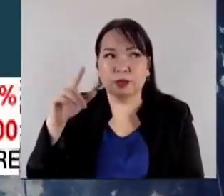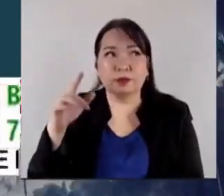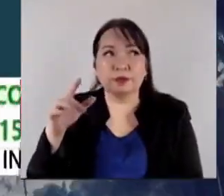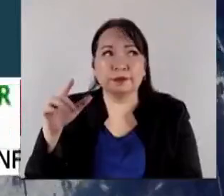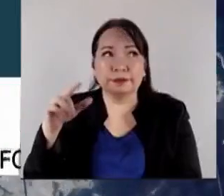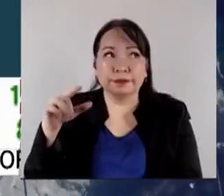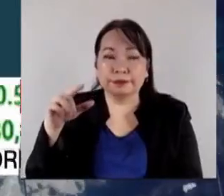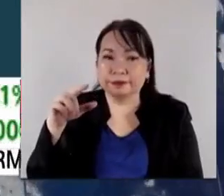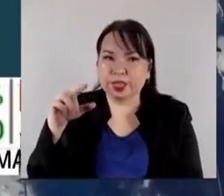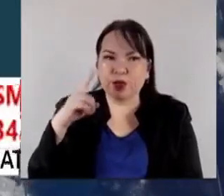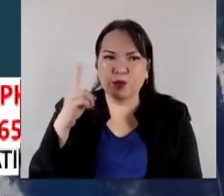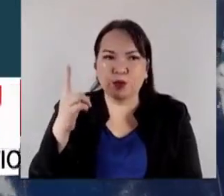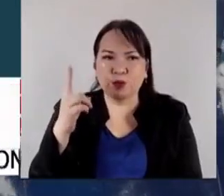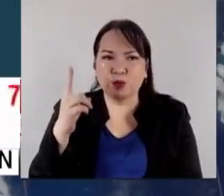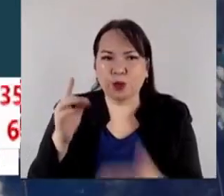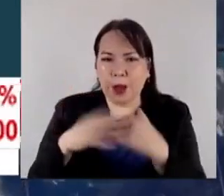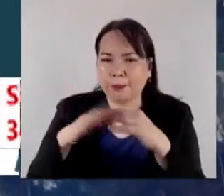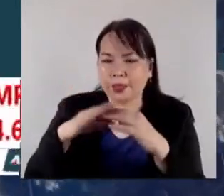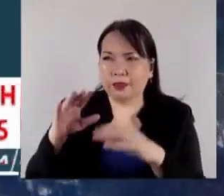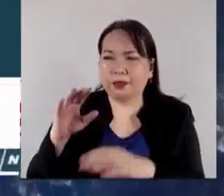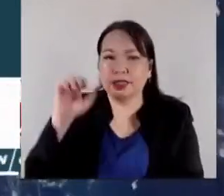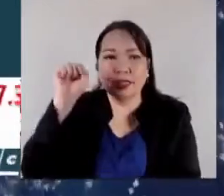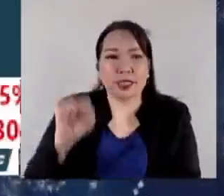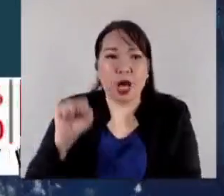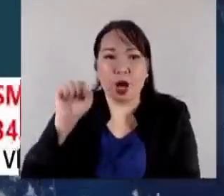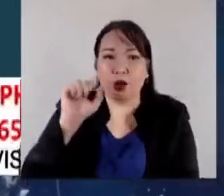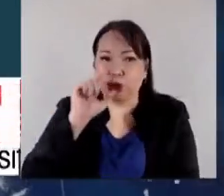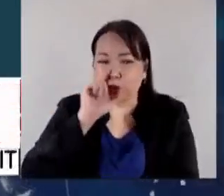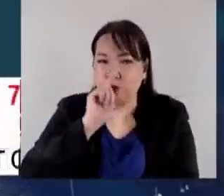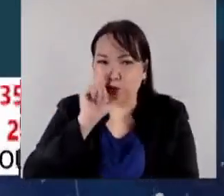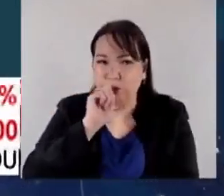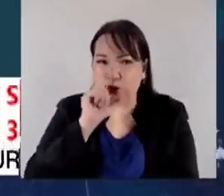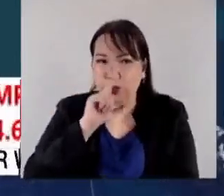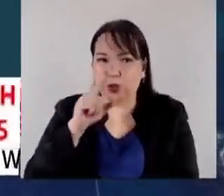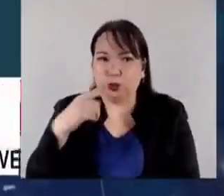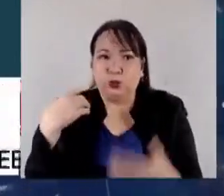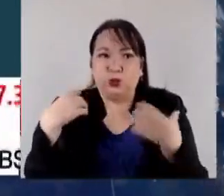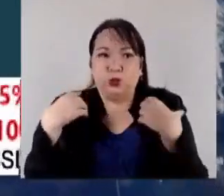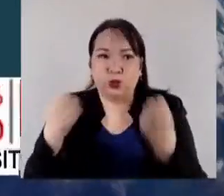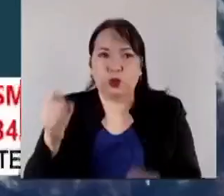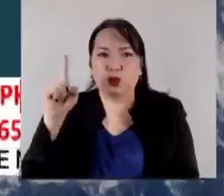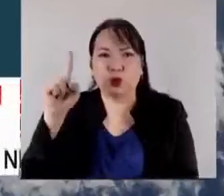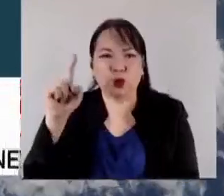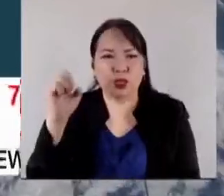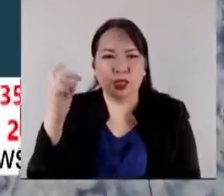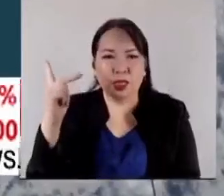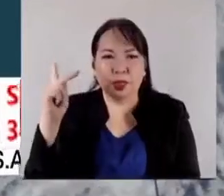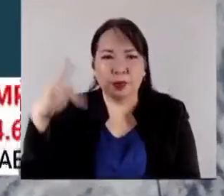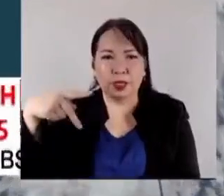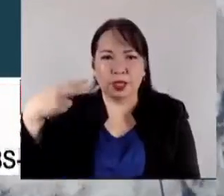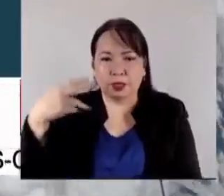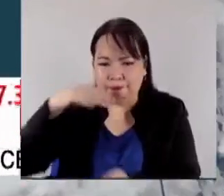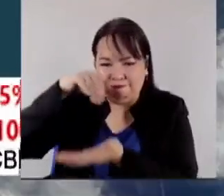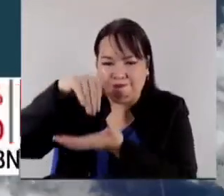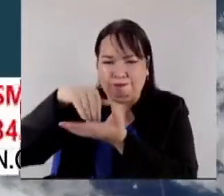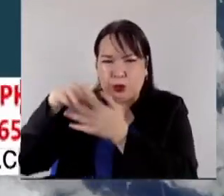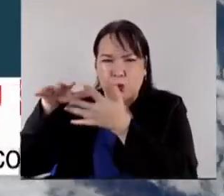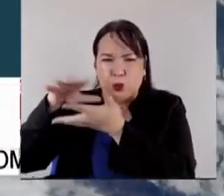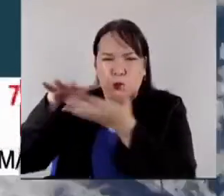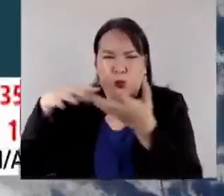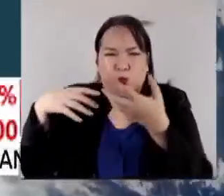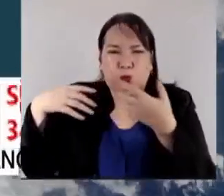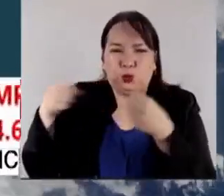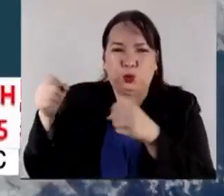of southern Luzon, and it has maximum sustained winds of 100 kilometers per hour near the center and gustiness of up to